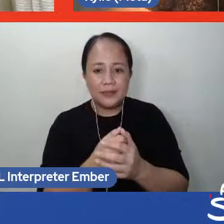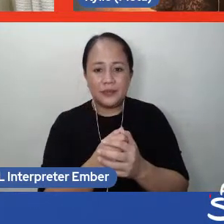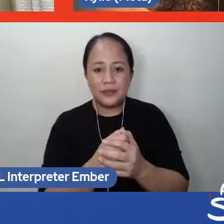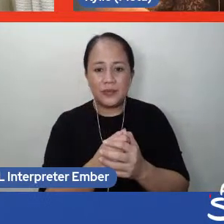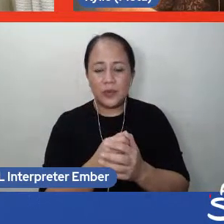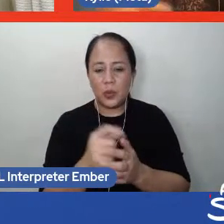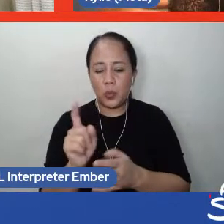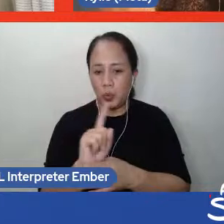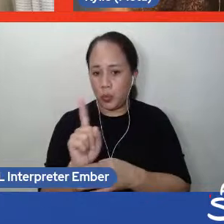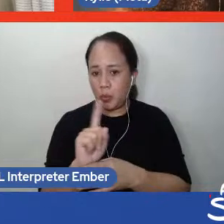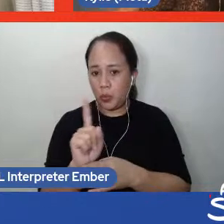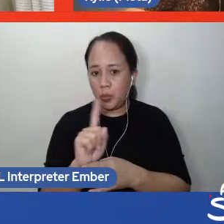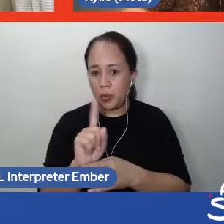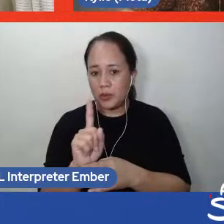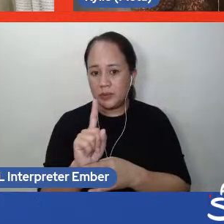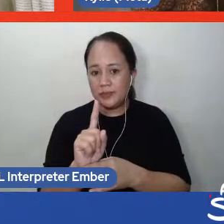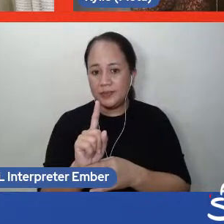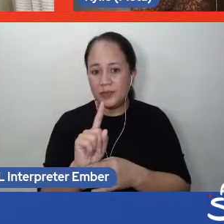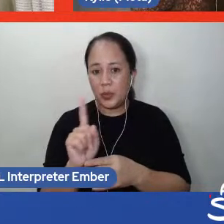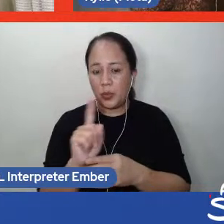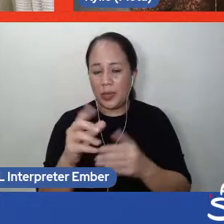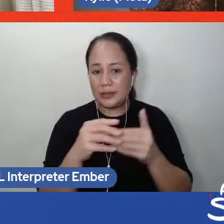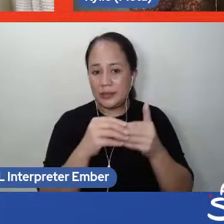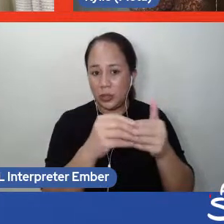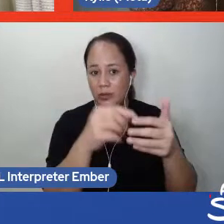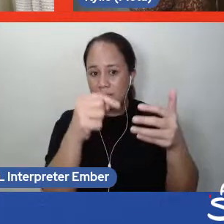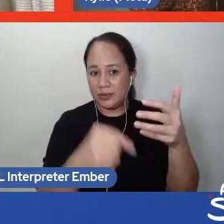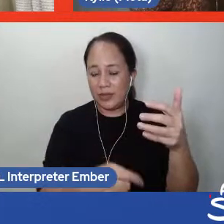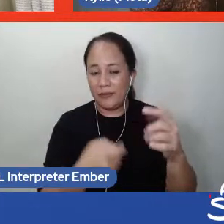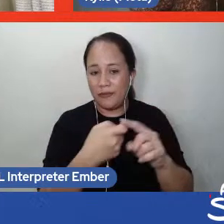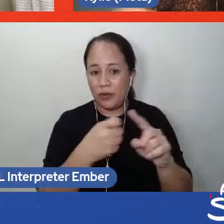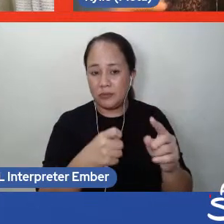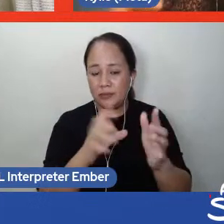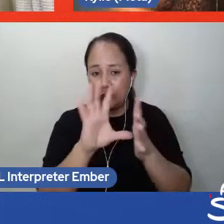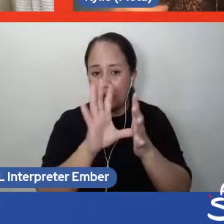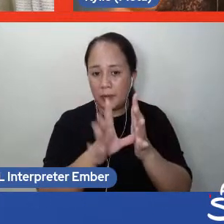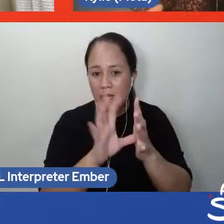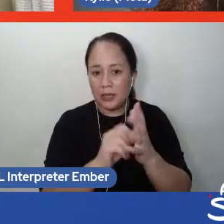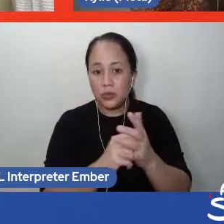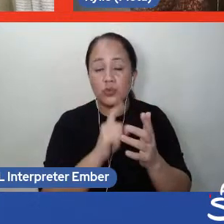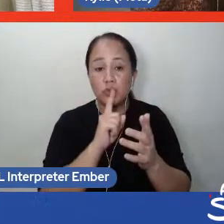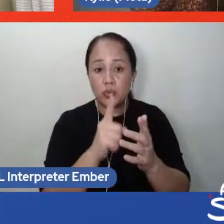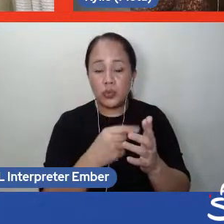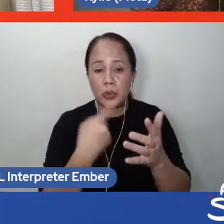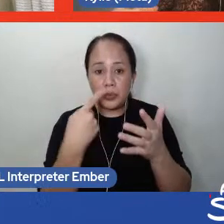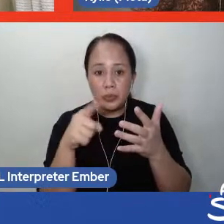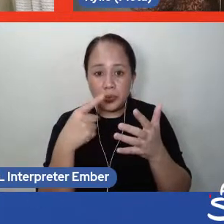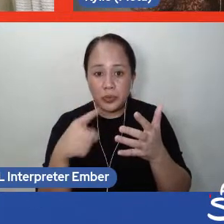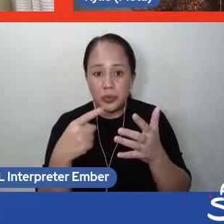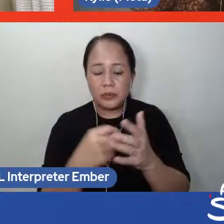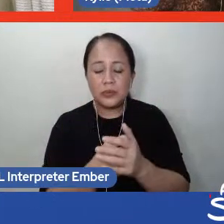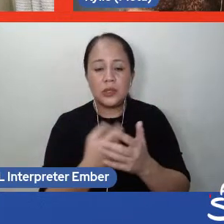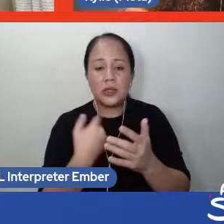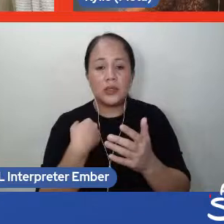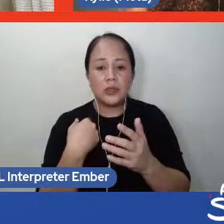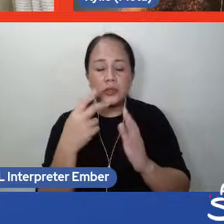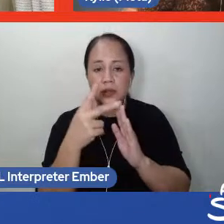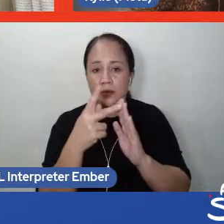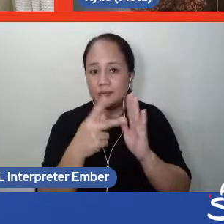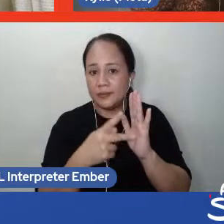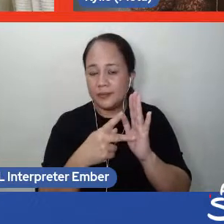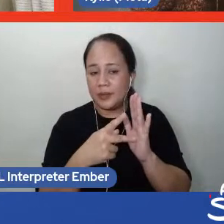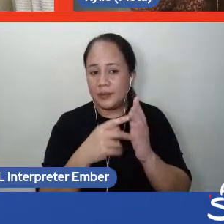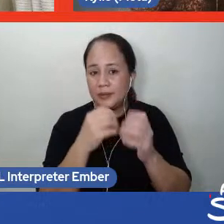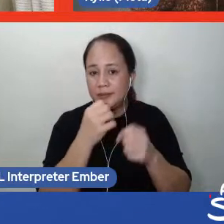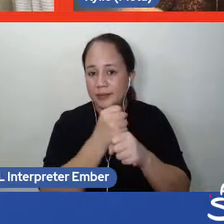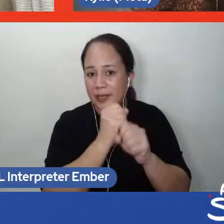what the guidance is from COMELEC, and we do take on a lot of feedback from policymakers and